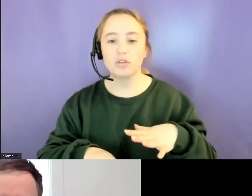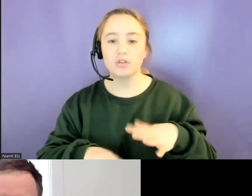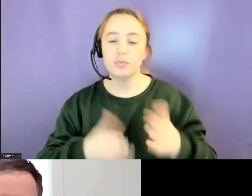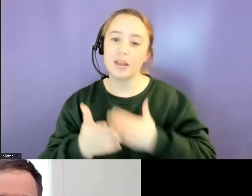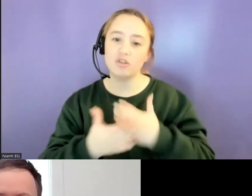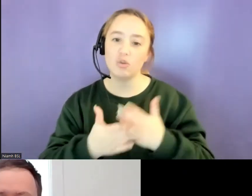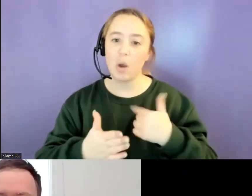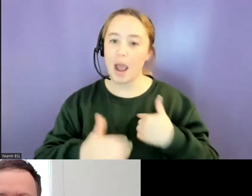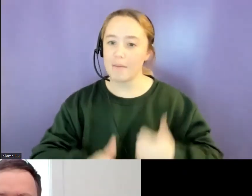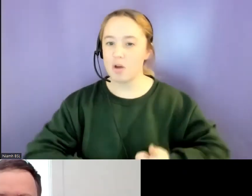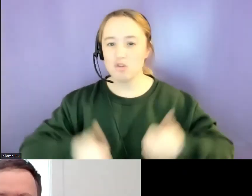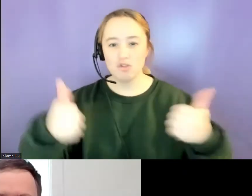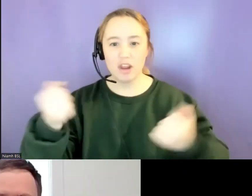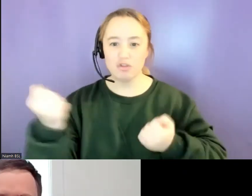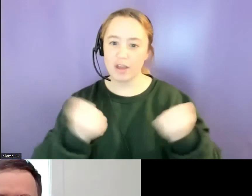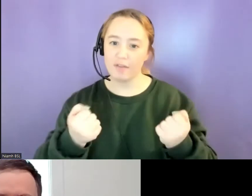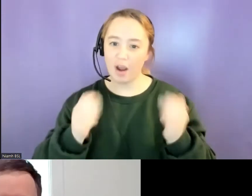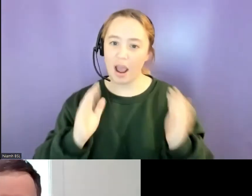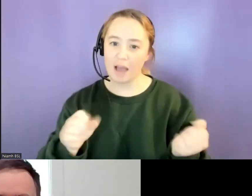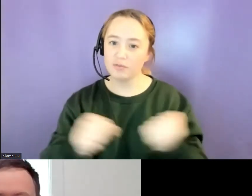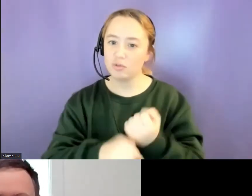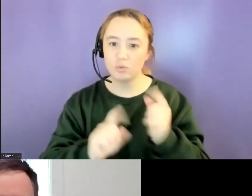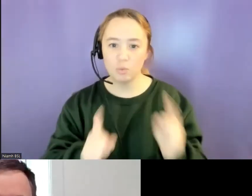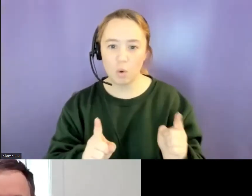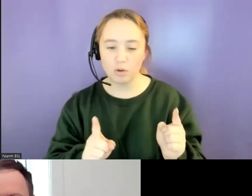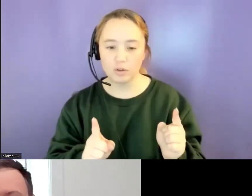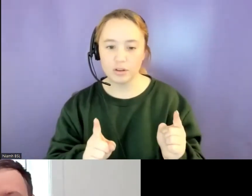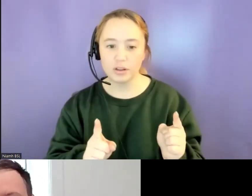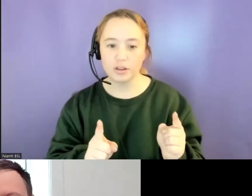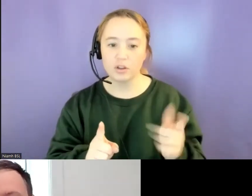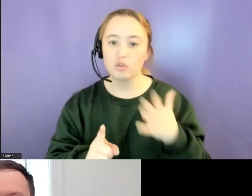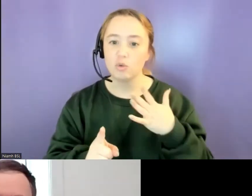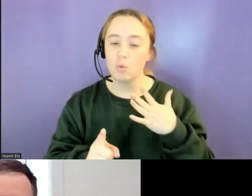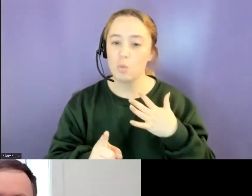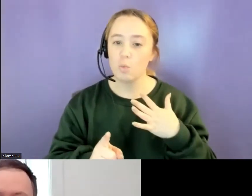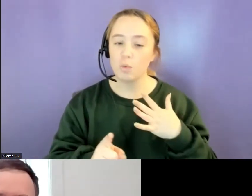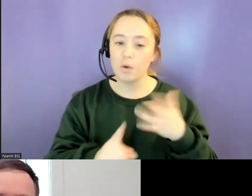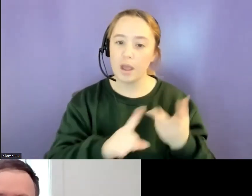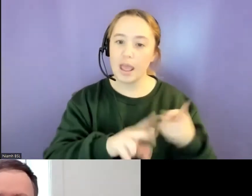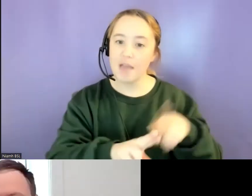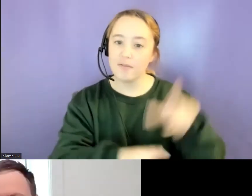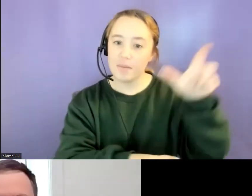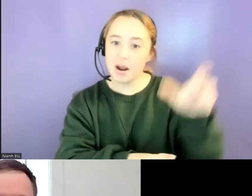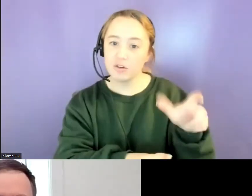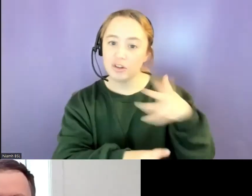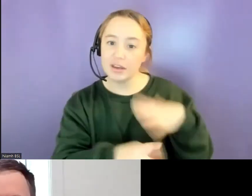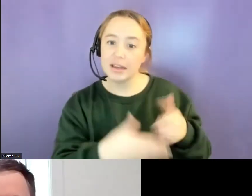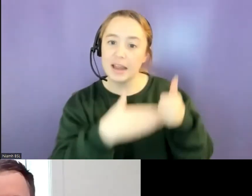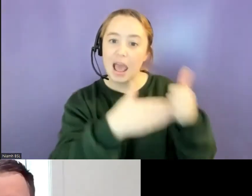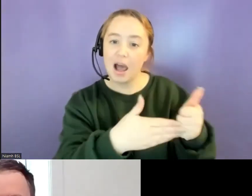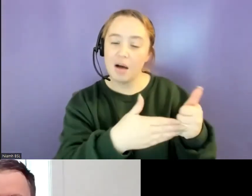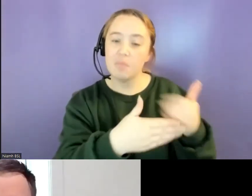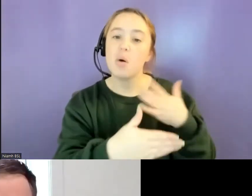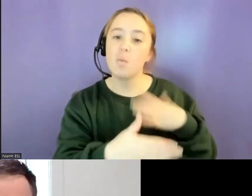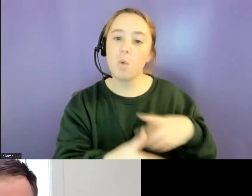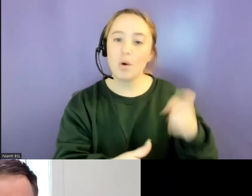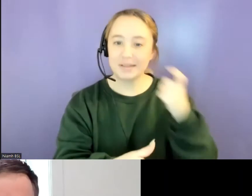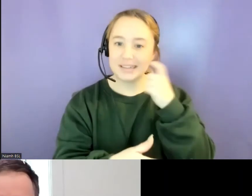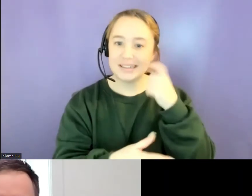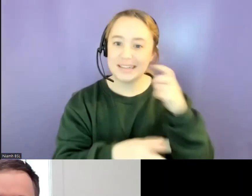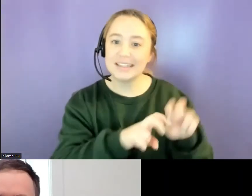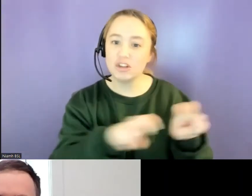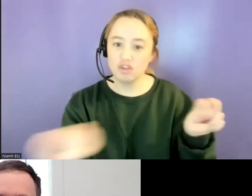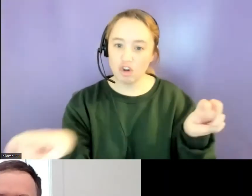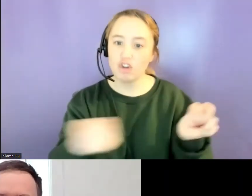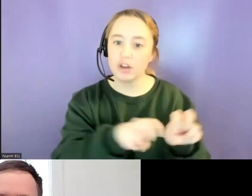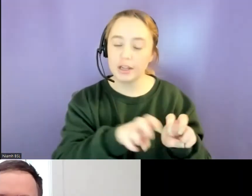providing a service that will ease the journey for anyone that requires assistance at any point in their trip.